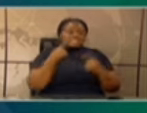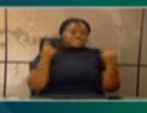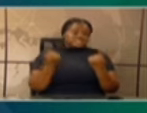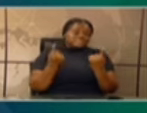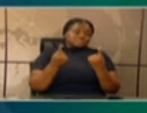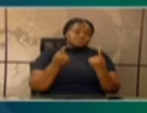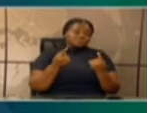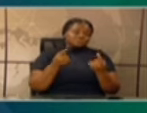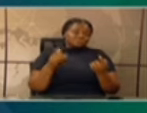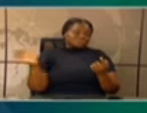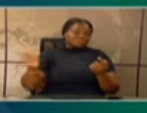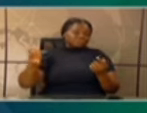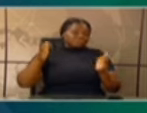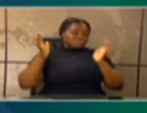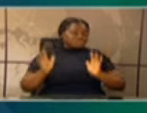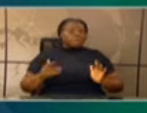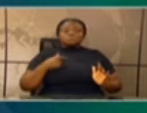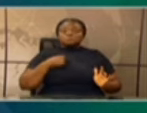not glorifying that.